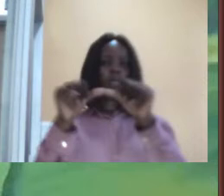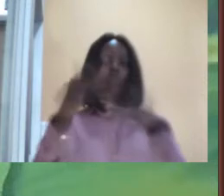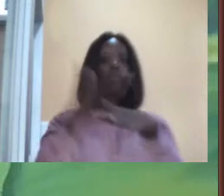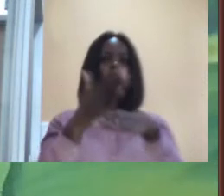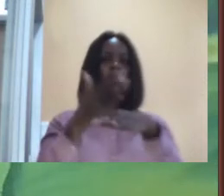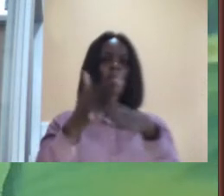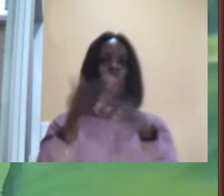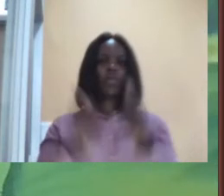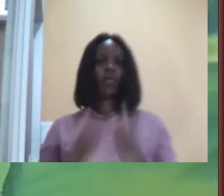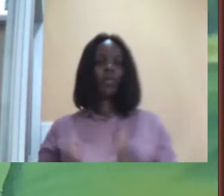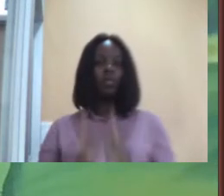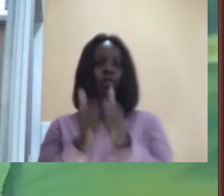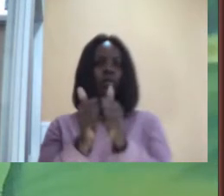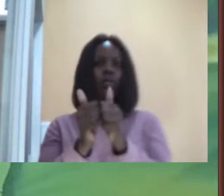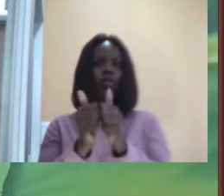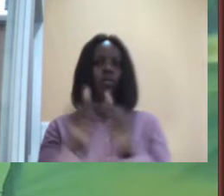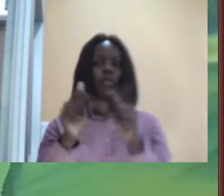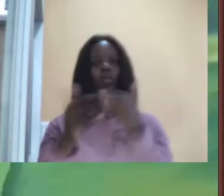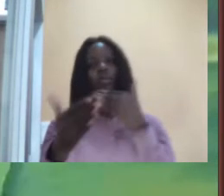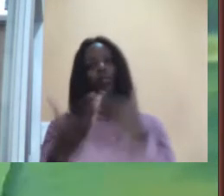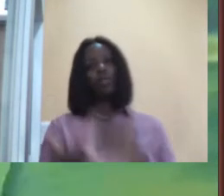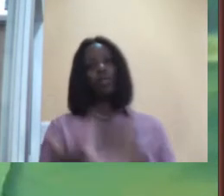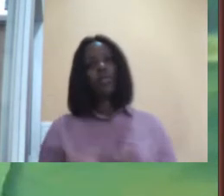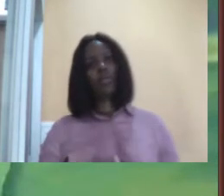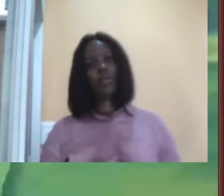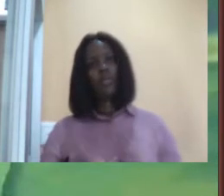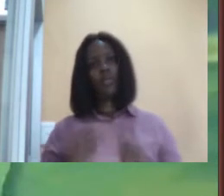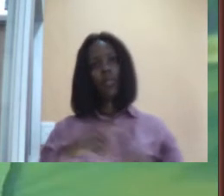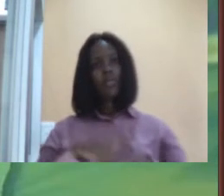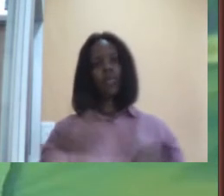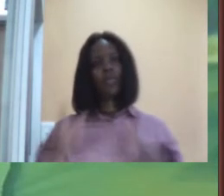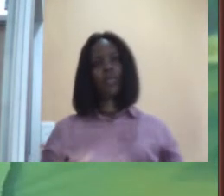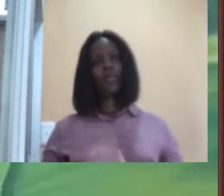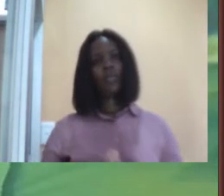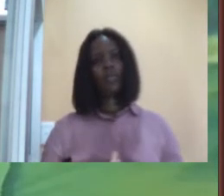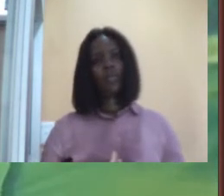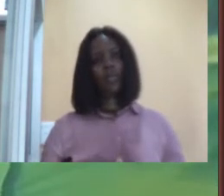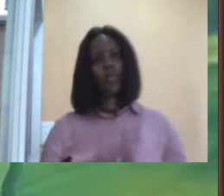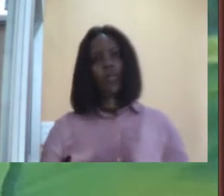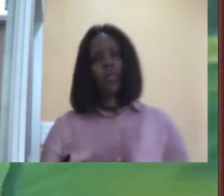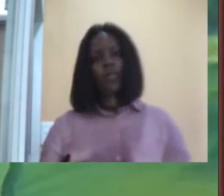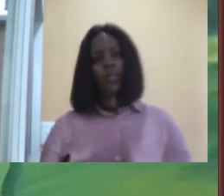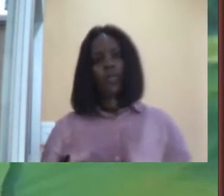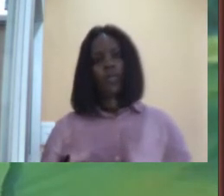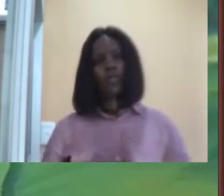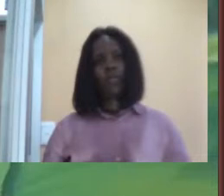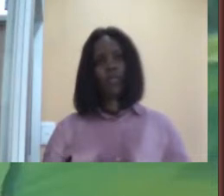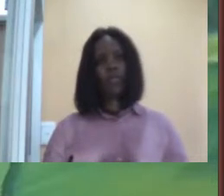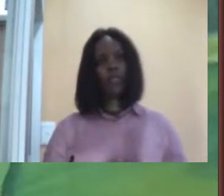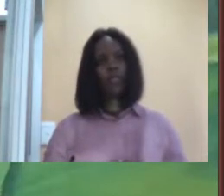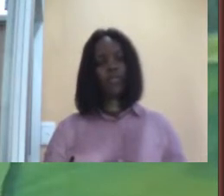ngokubambisana siye phambili siyabonga kakhulu with the opportunity that you have given us. Thank you.